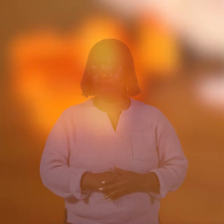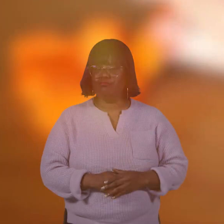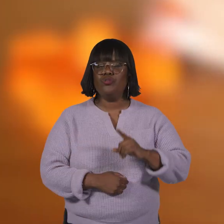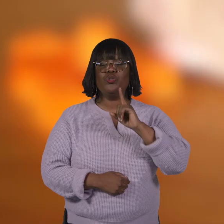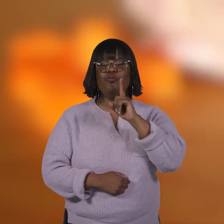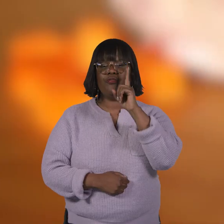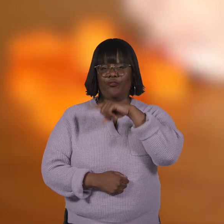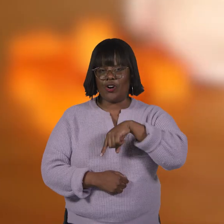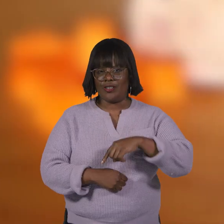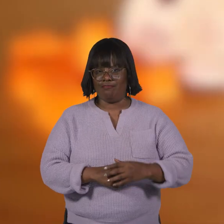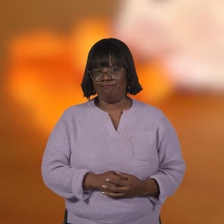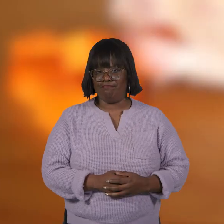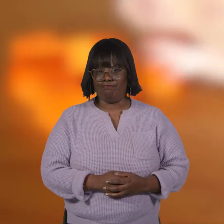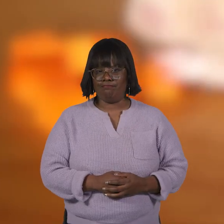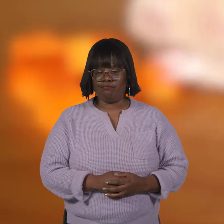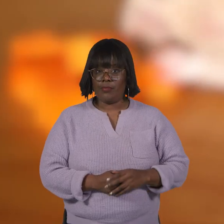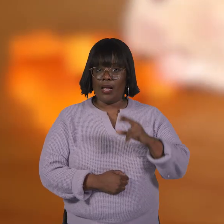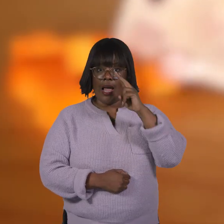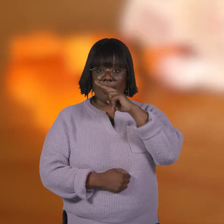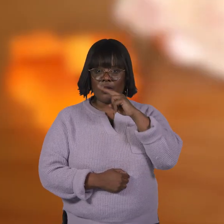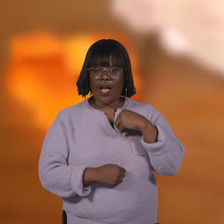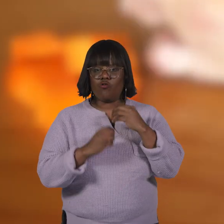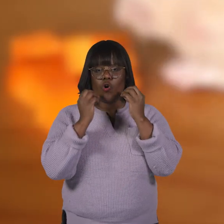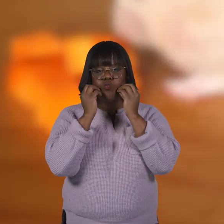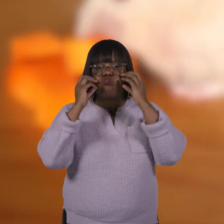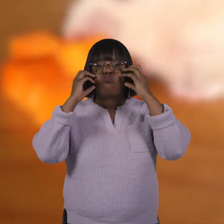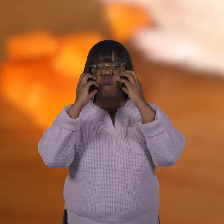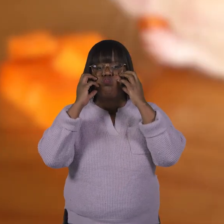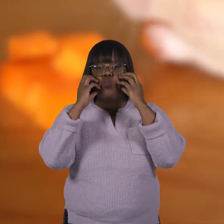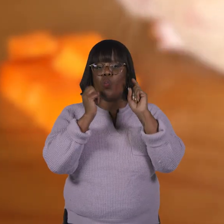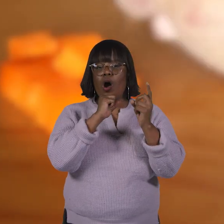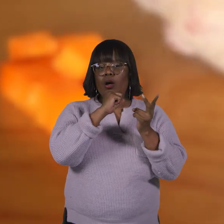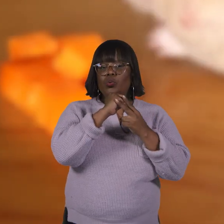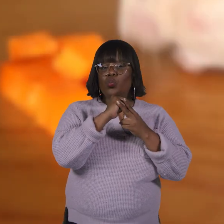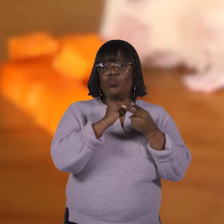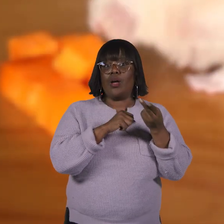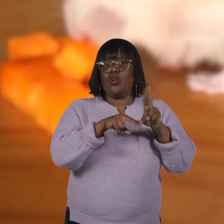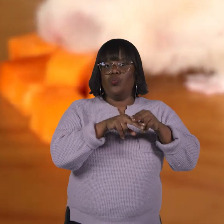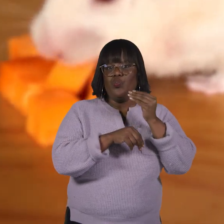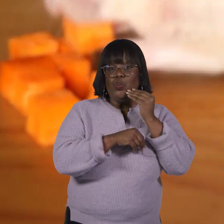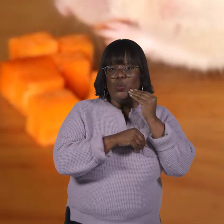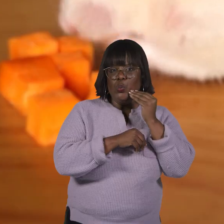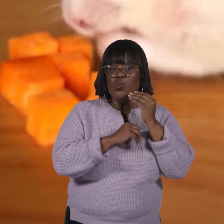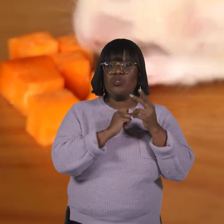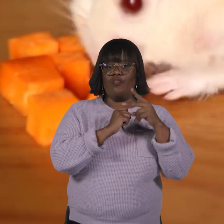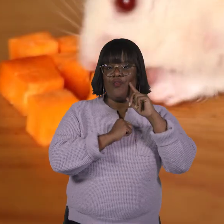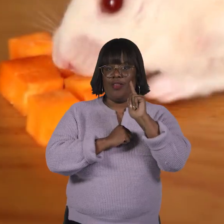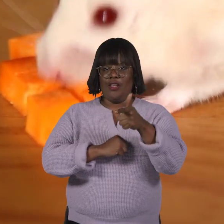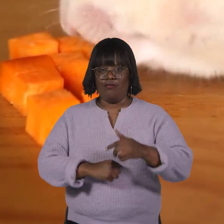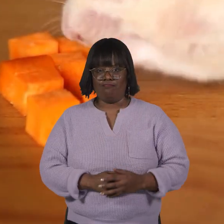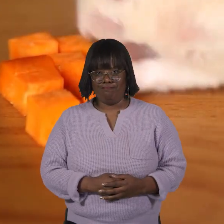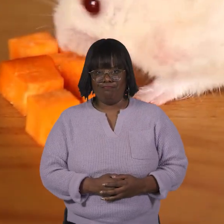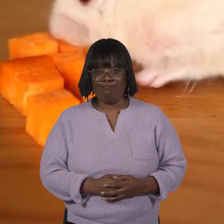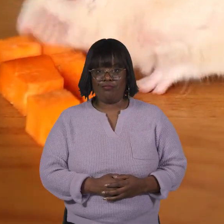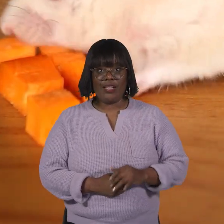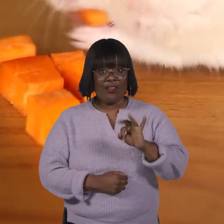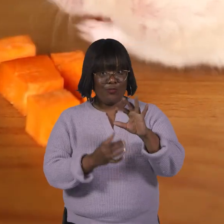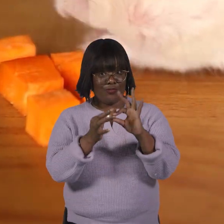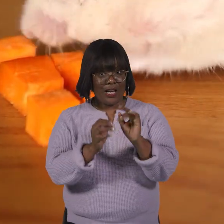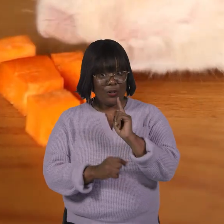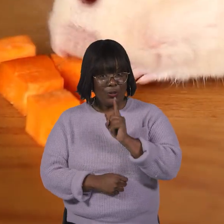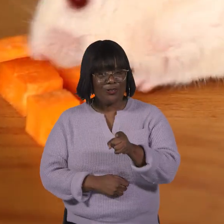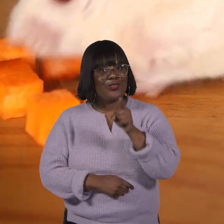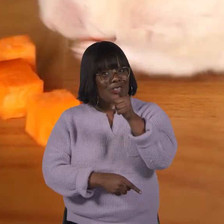true or false hamsters have cheek pouches where they store extra food to munch on later if you said true